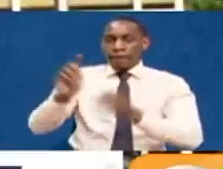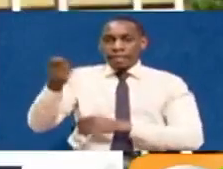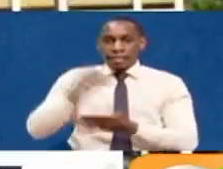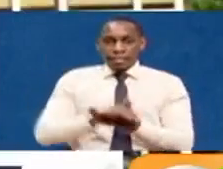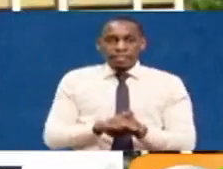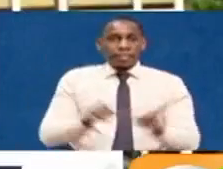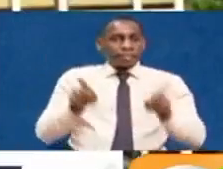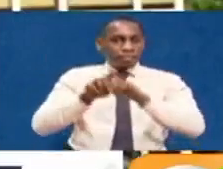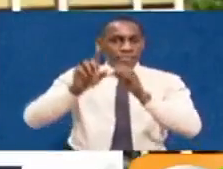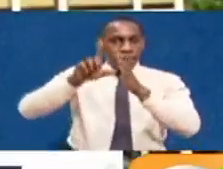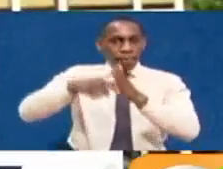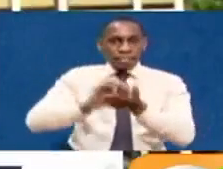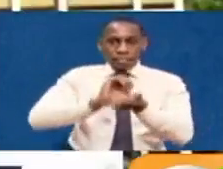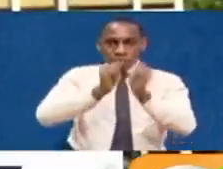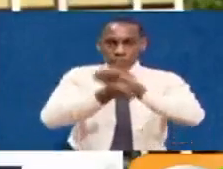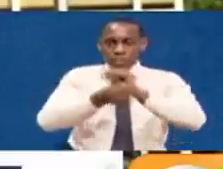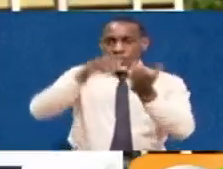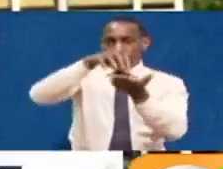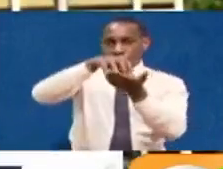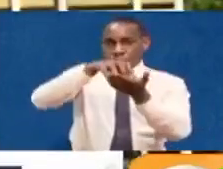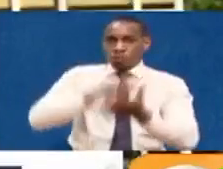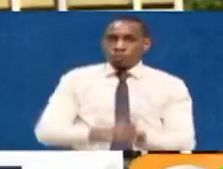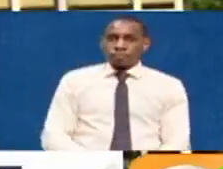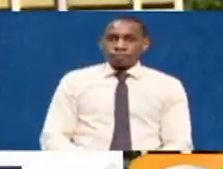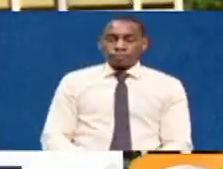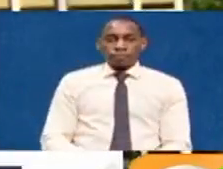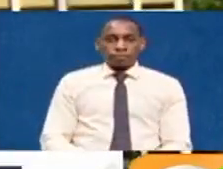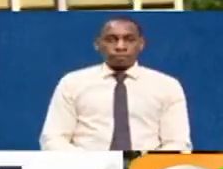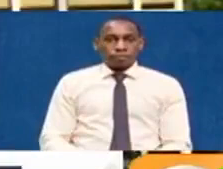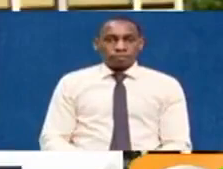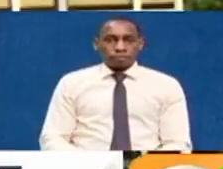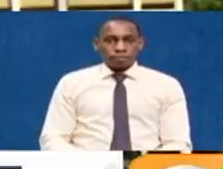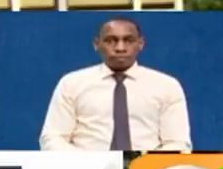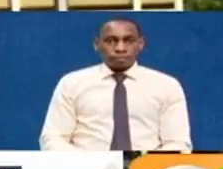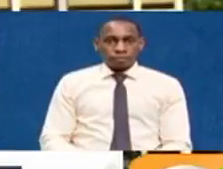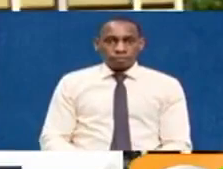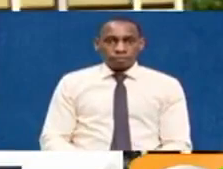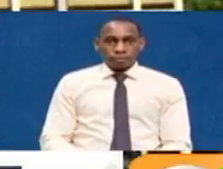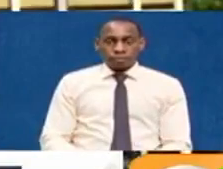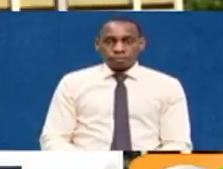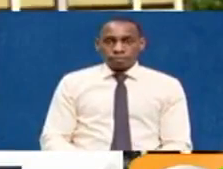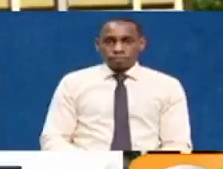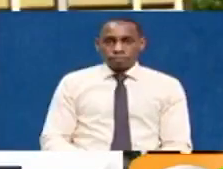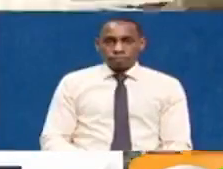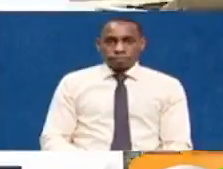and subsequently flatten the curve. Stephen Letoo, Citizen TV, Nairobi.